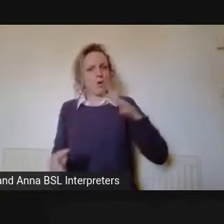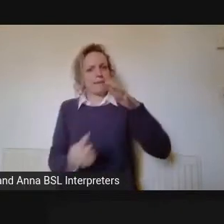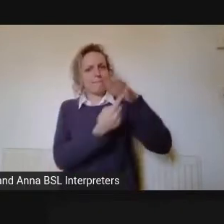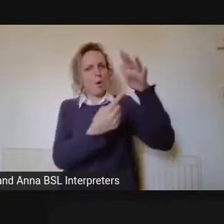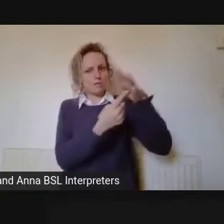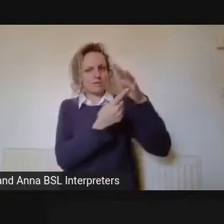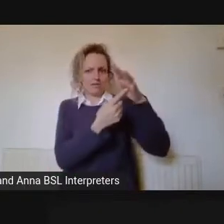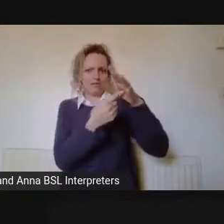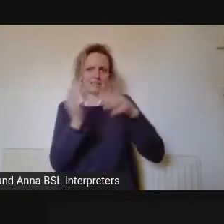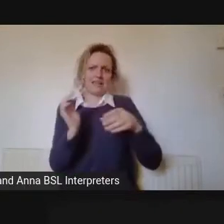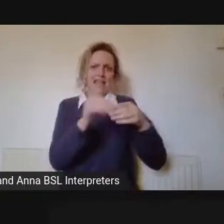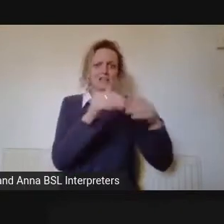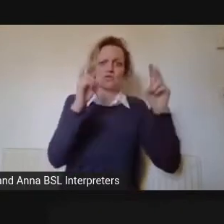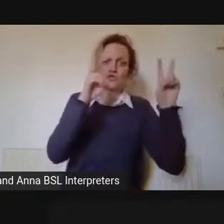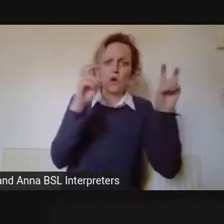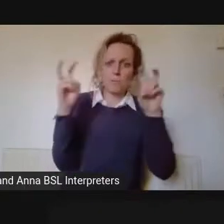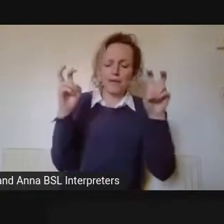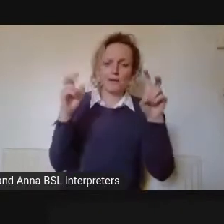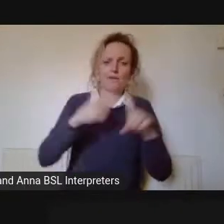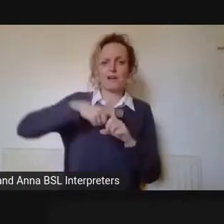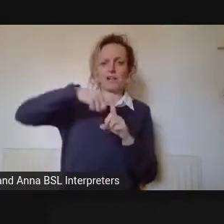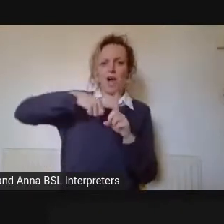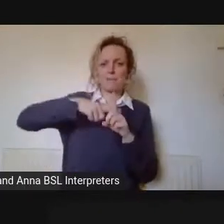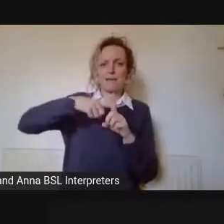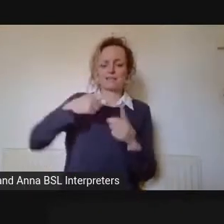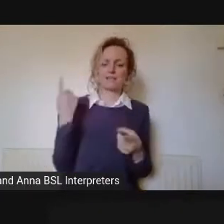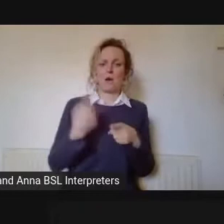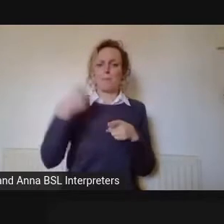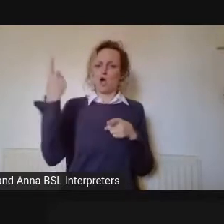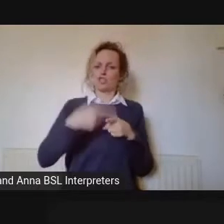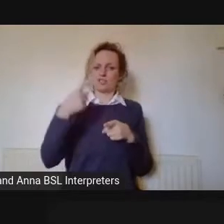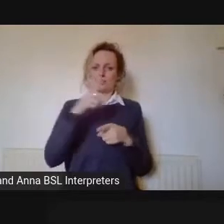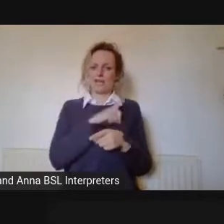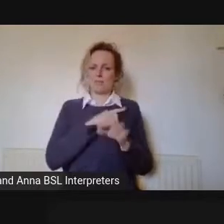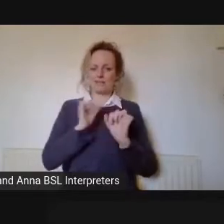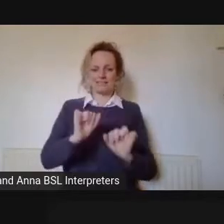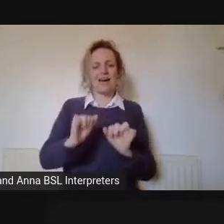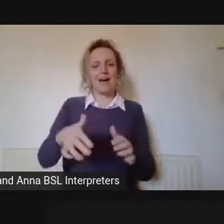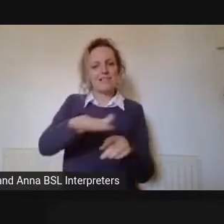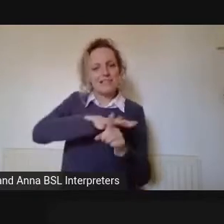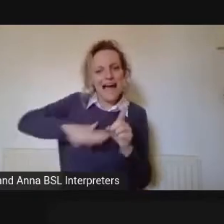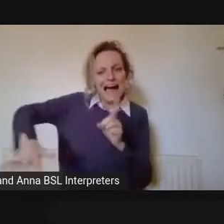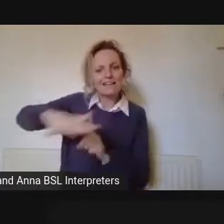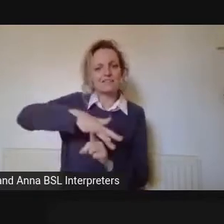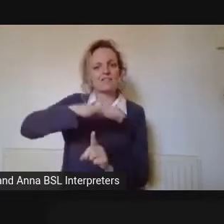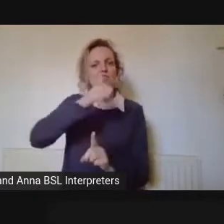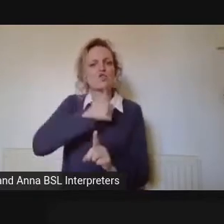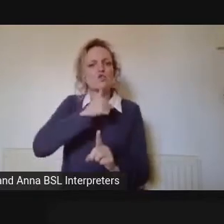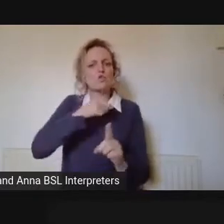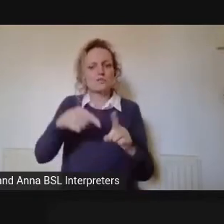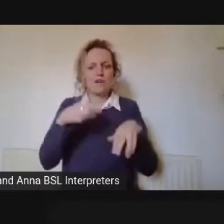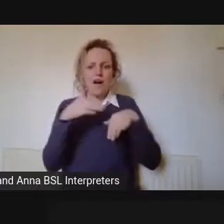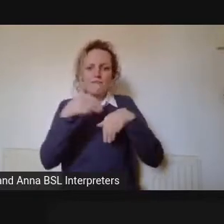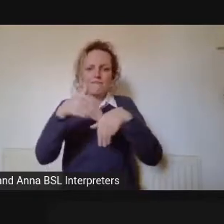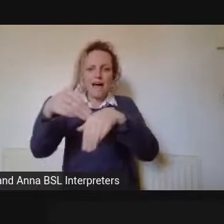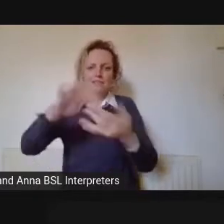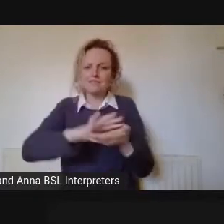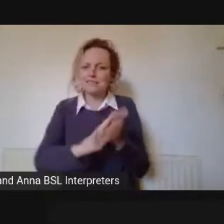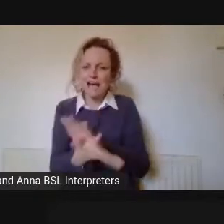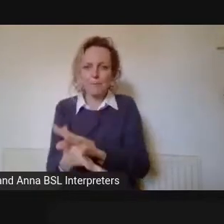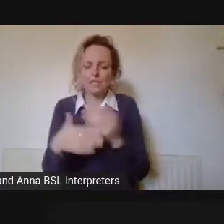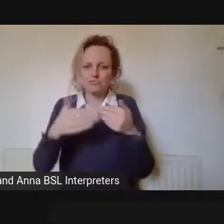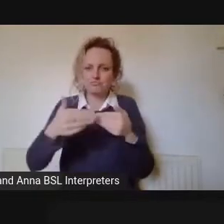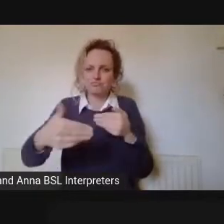were coming from, was applying supply chain transparency to an environmental problem. Mm-hmm. Thanks very